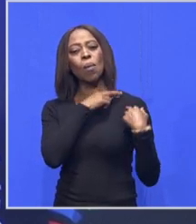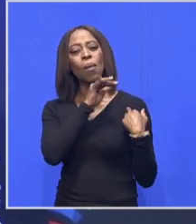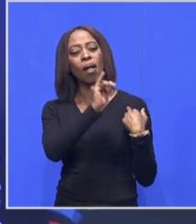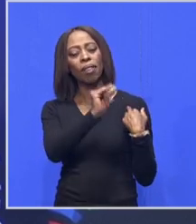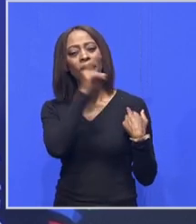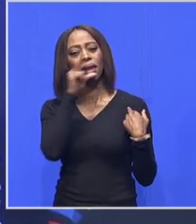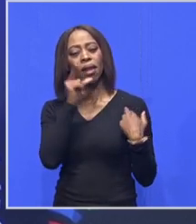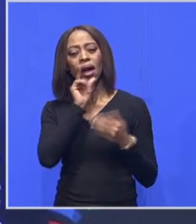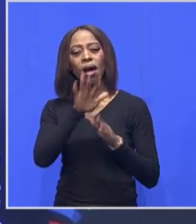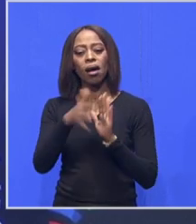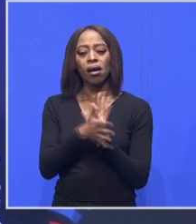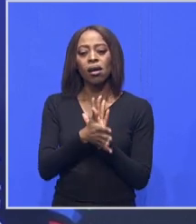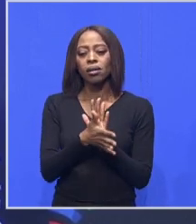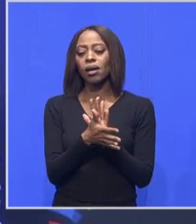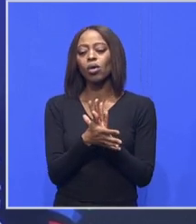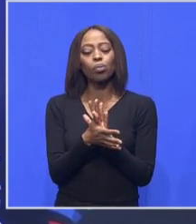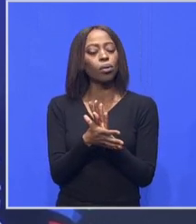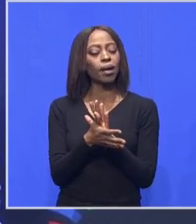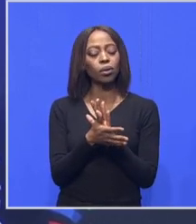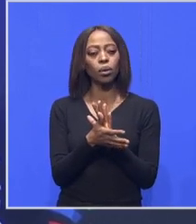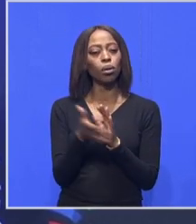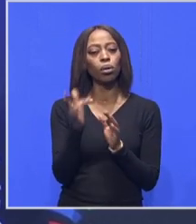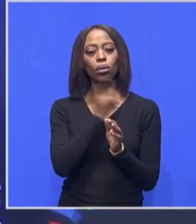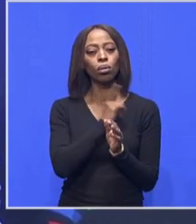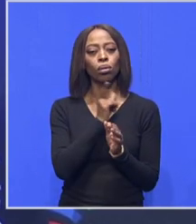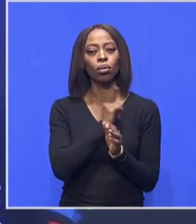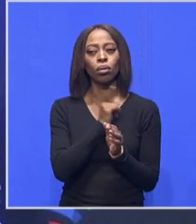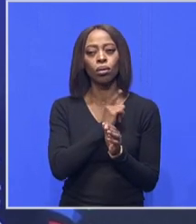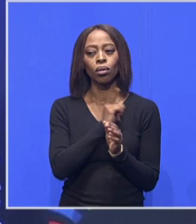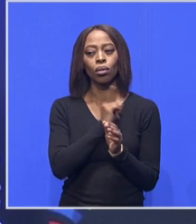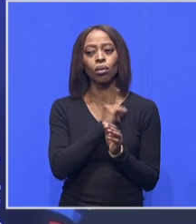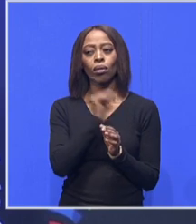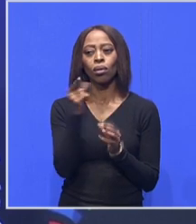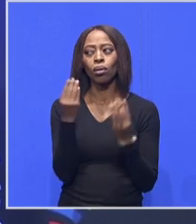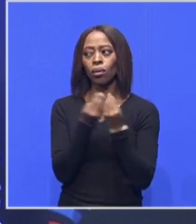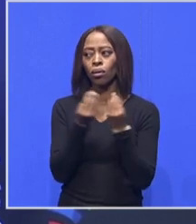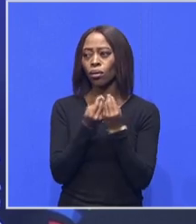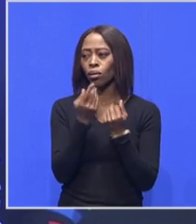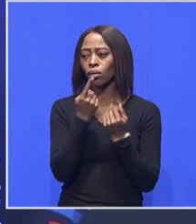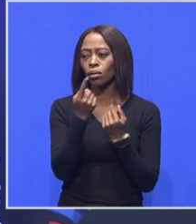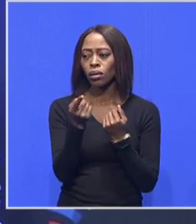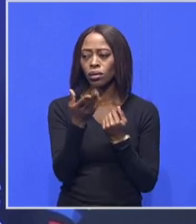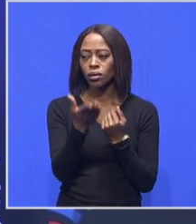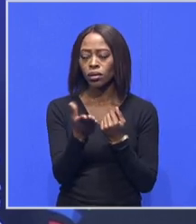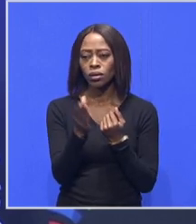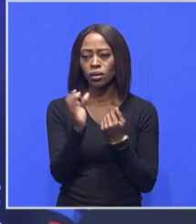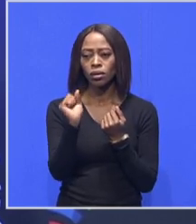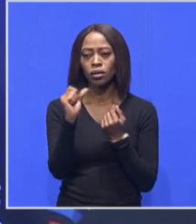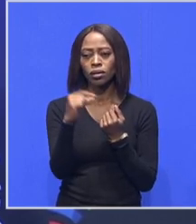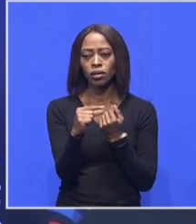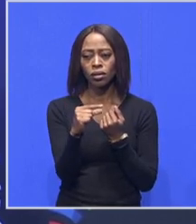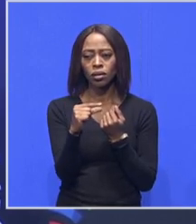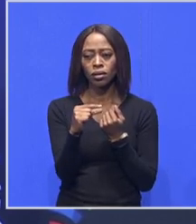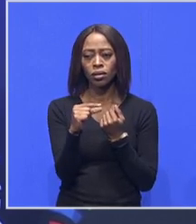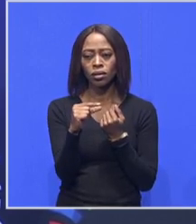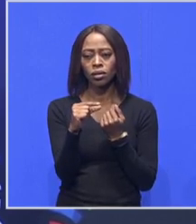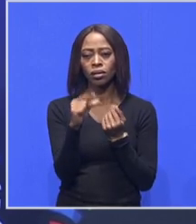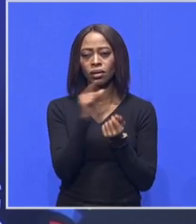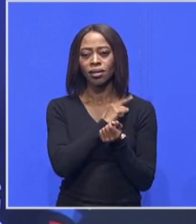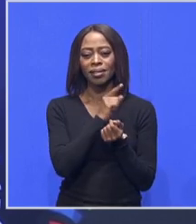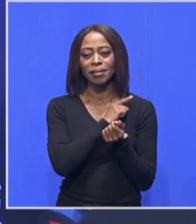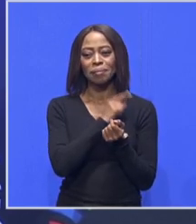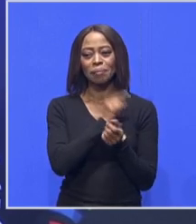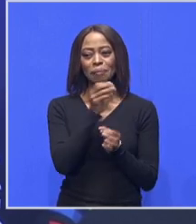and individuals. But it was a much broader threat about him saying to our SG that they are going to be escalating